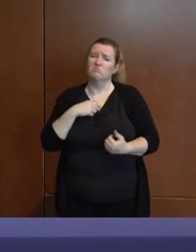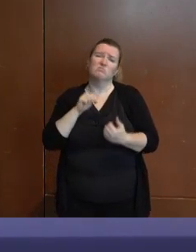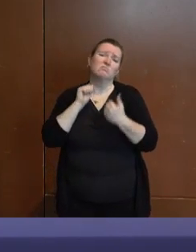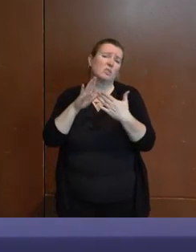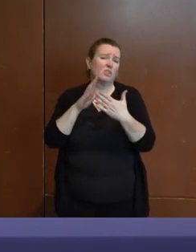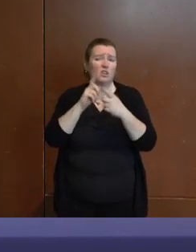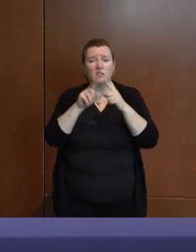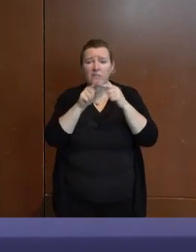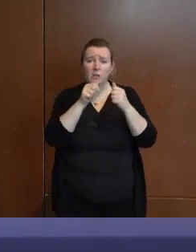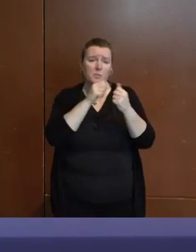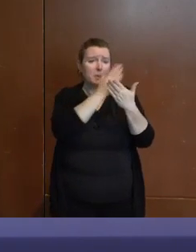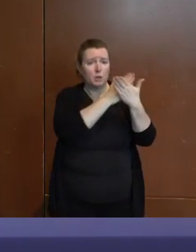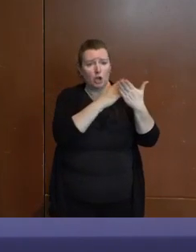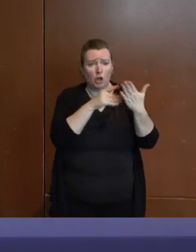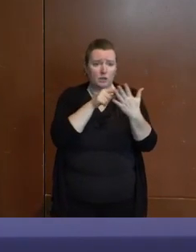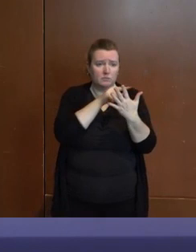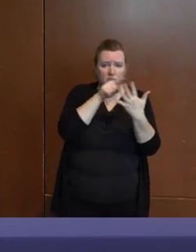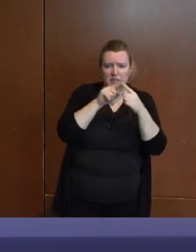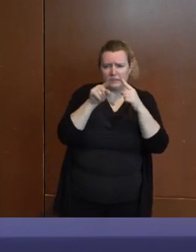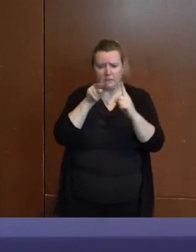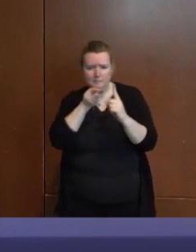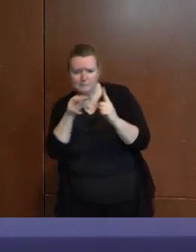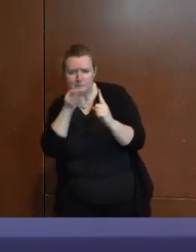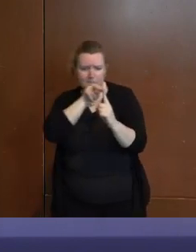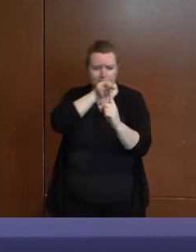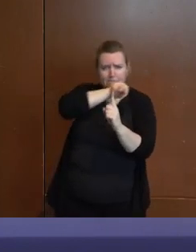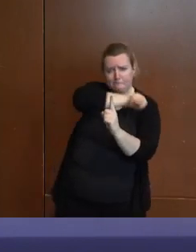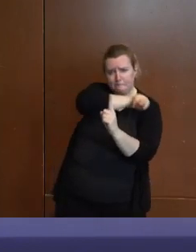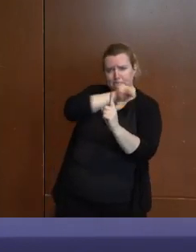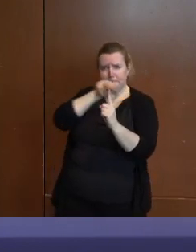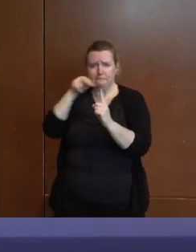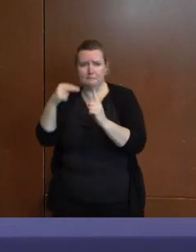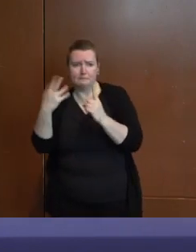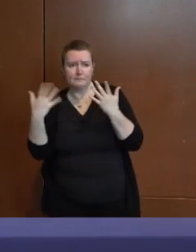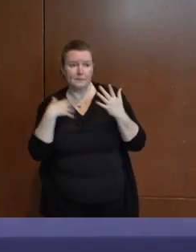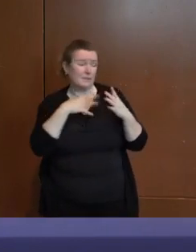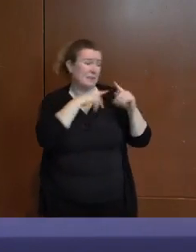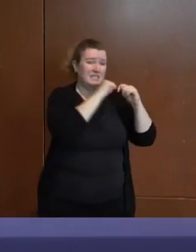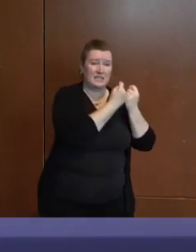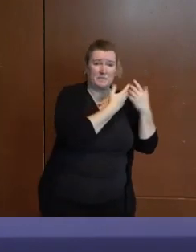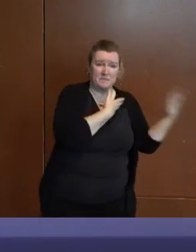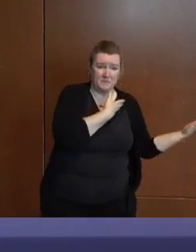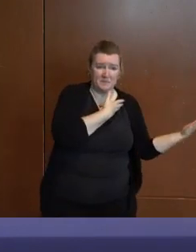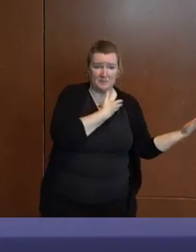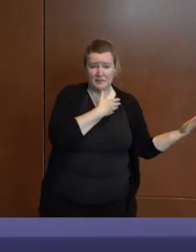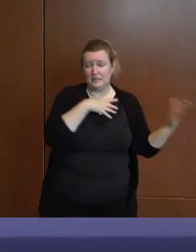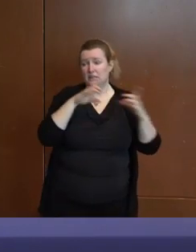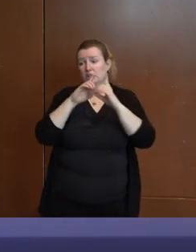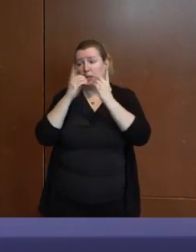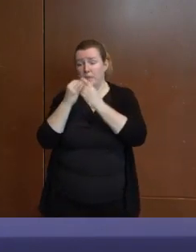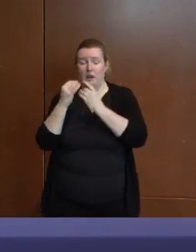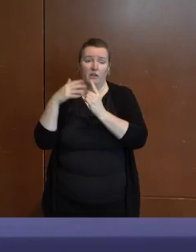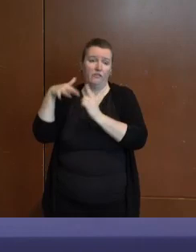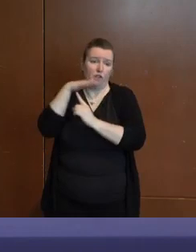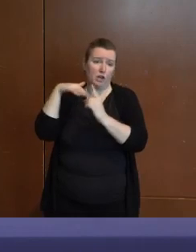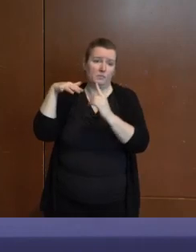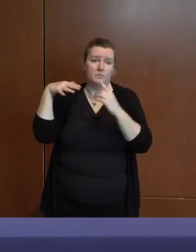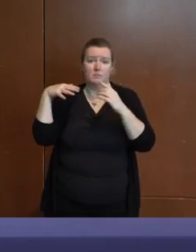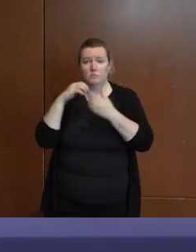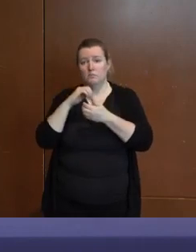So as we go through this crisis, as we go through our everyday life, getting our relationship with our environment right is